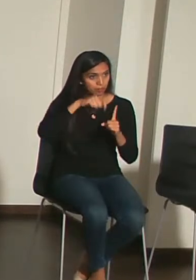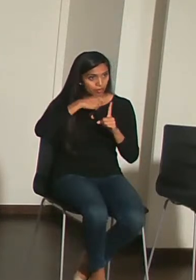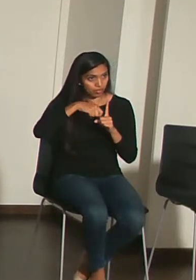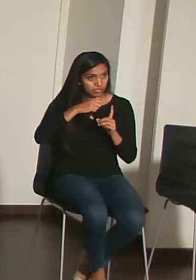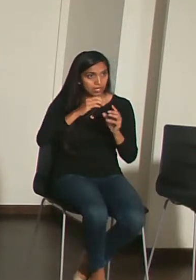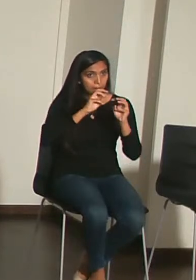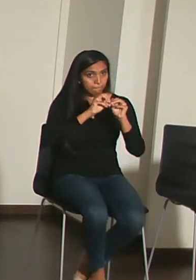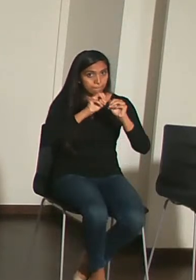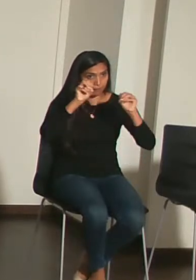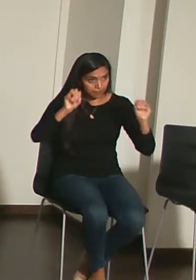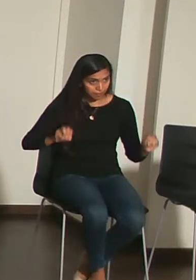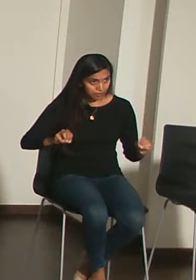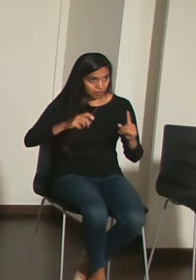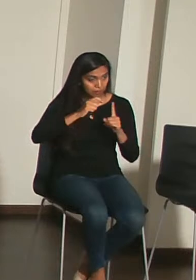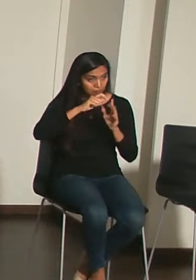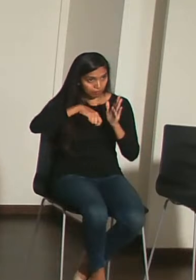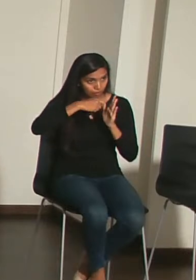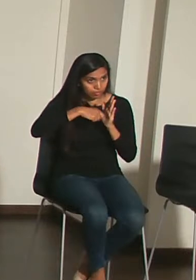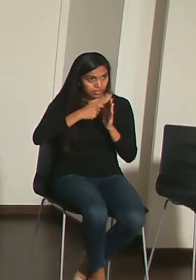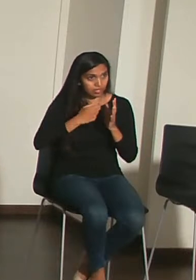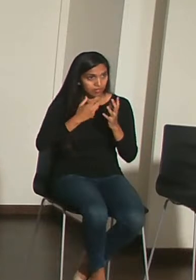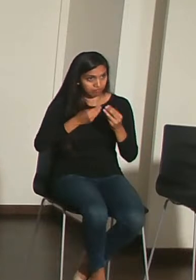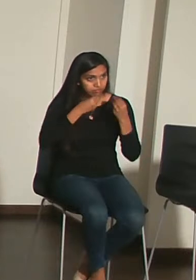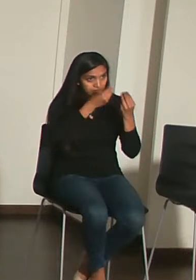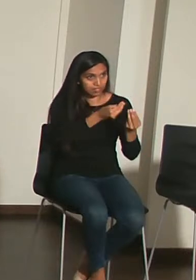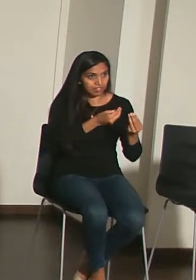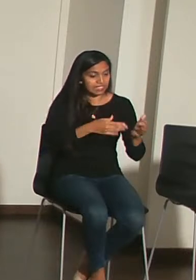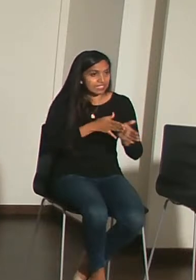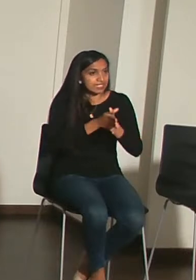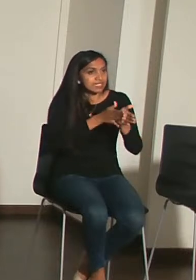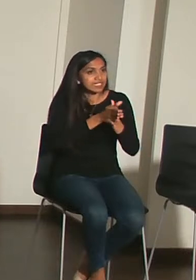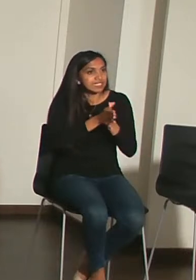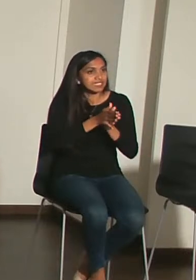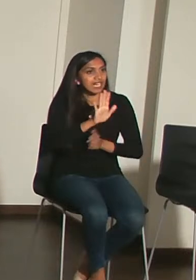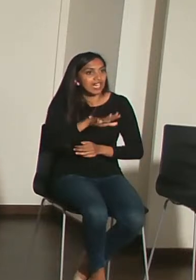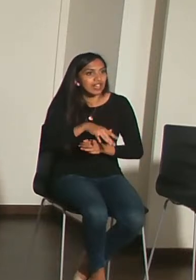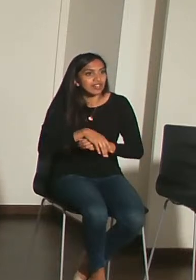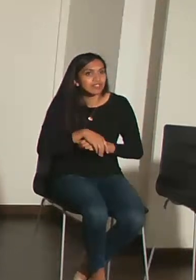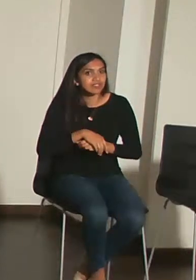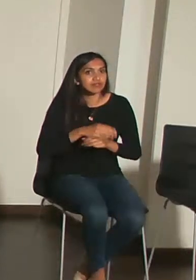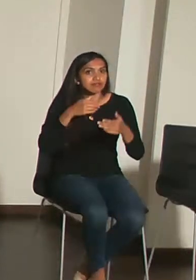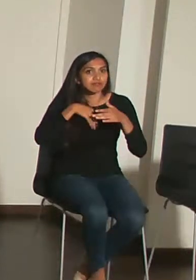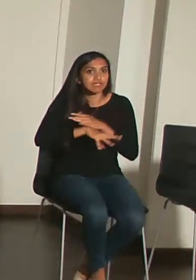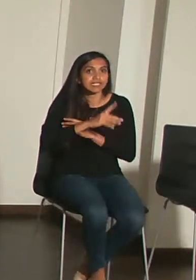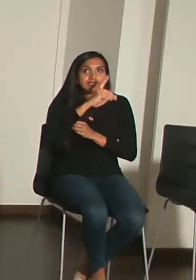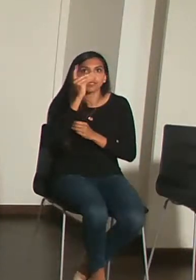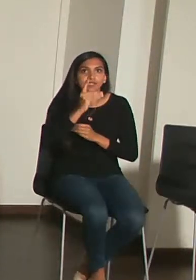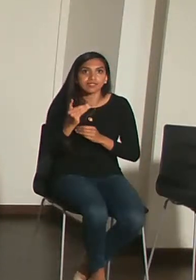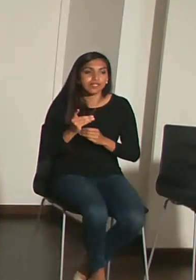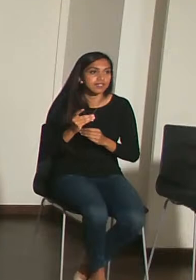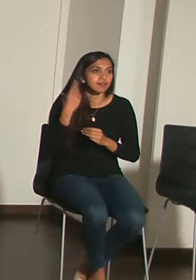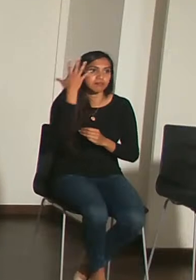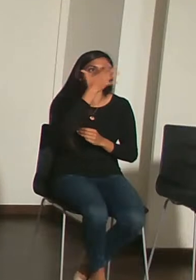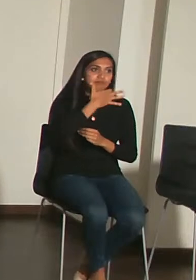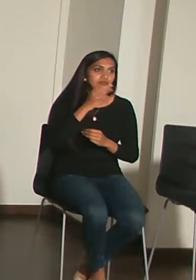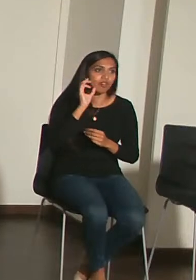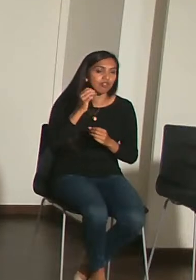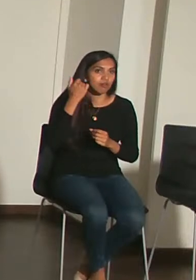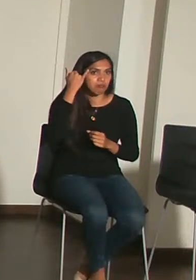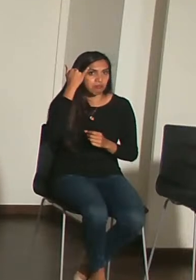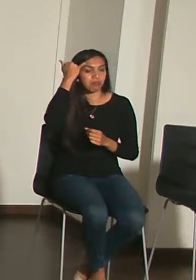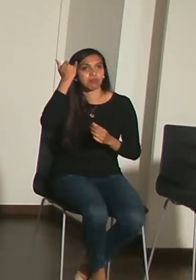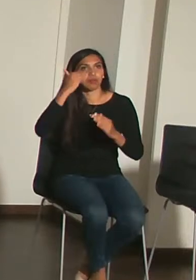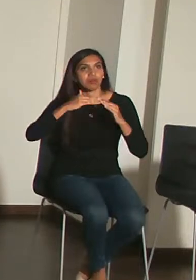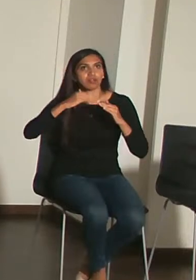most exciting project we could hope for. Um, because it's sort of designing the experience of that space. How high